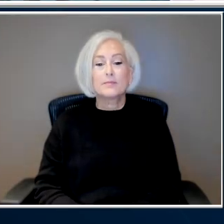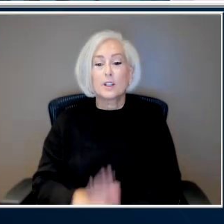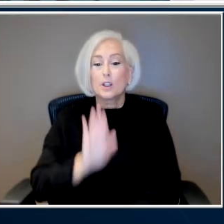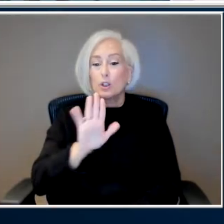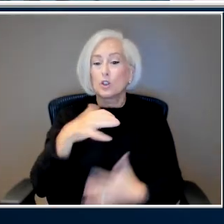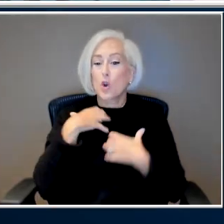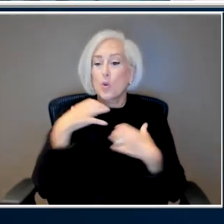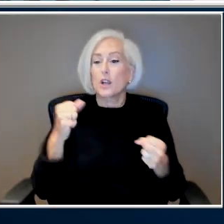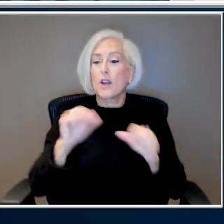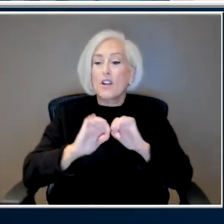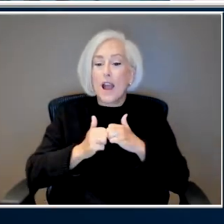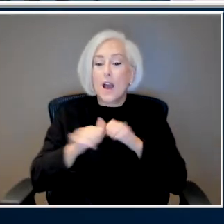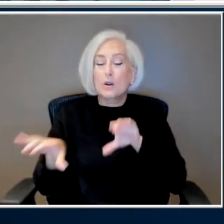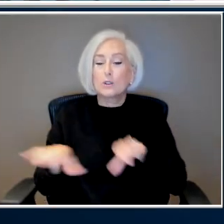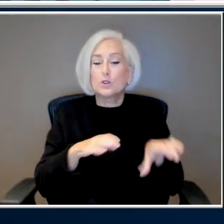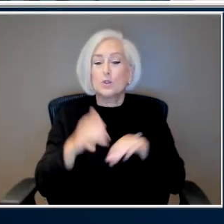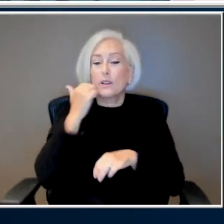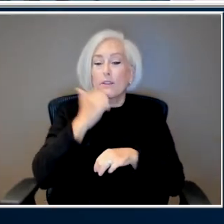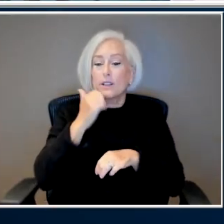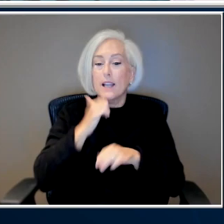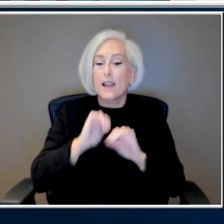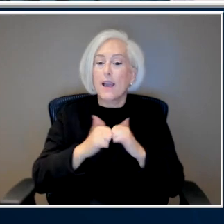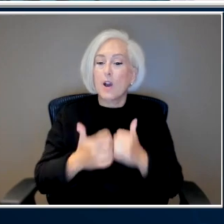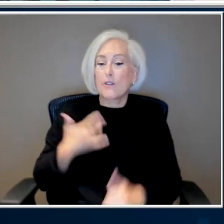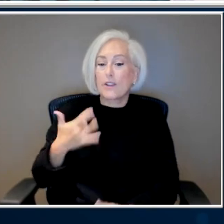on a day-to-day basis? How are you feeling?